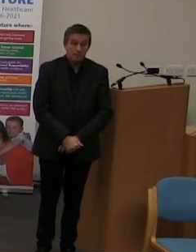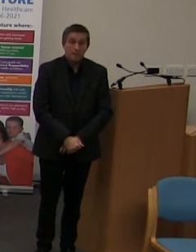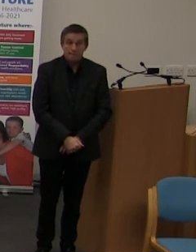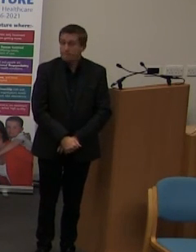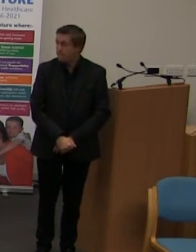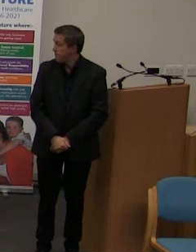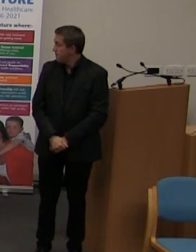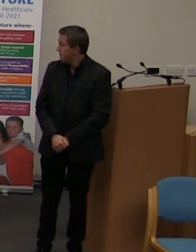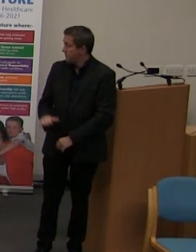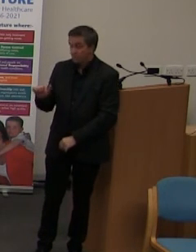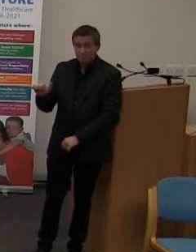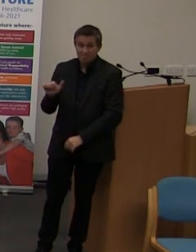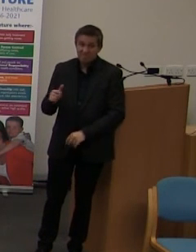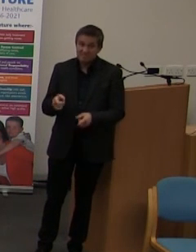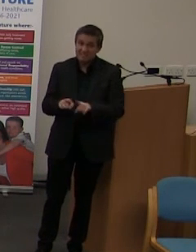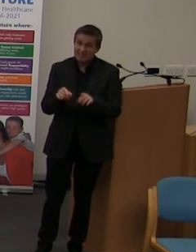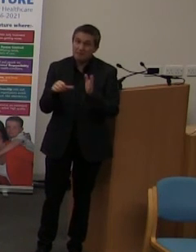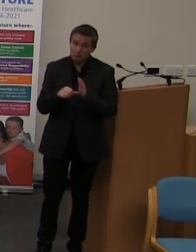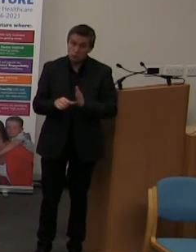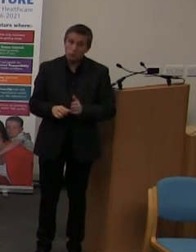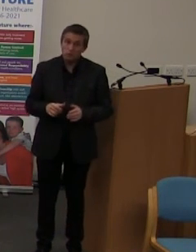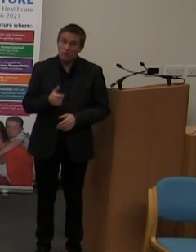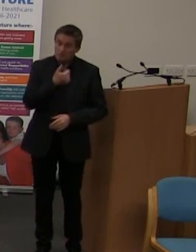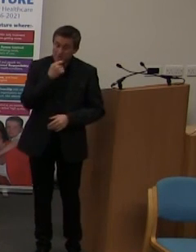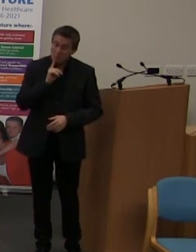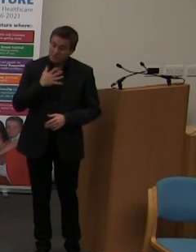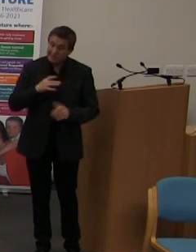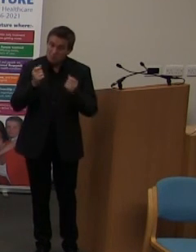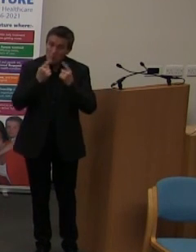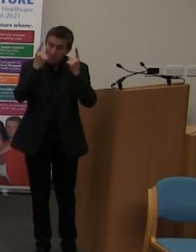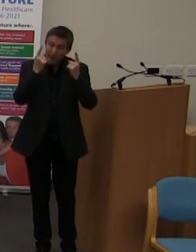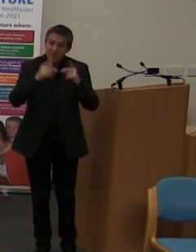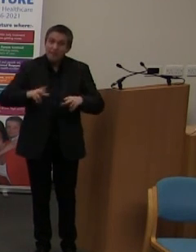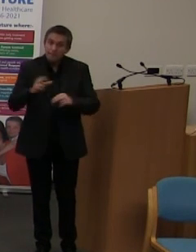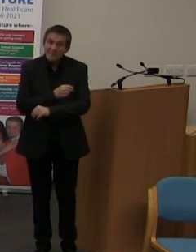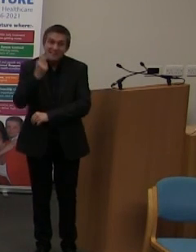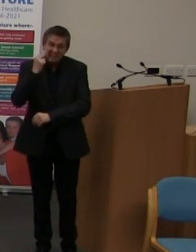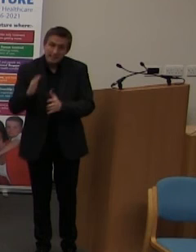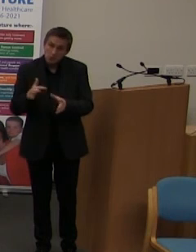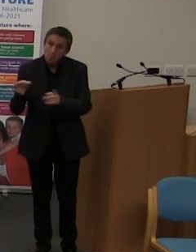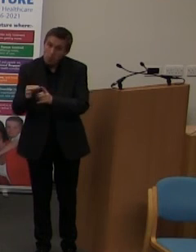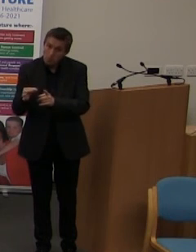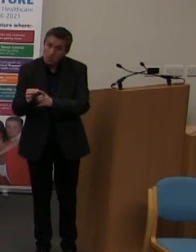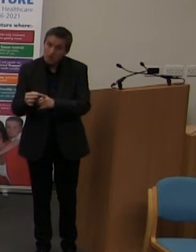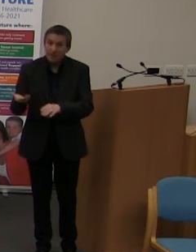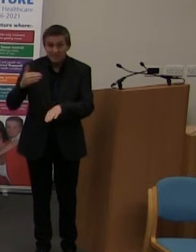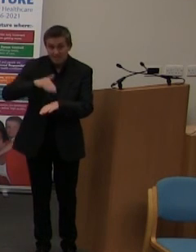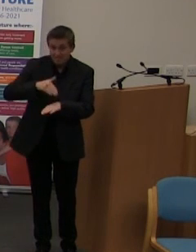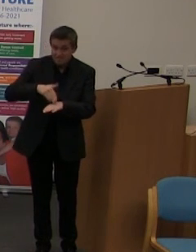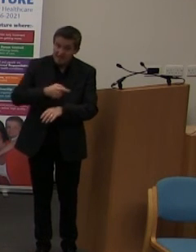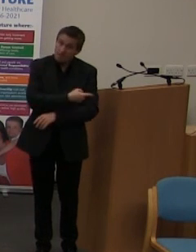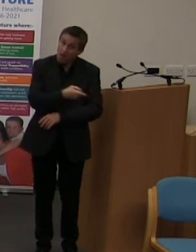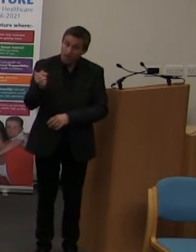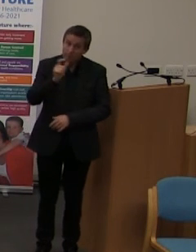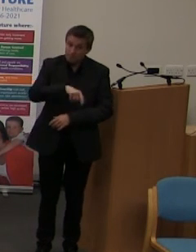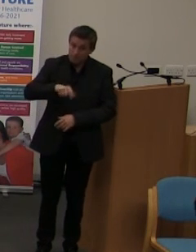I guess it's the same kind of issues, isn't it? It's trying to make sure that people understand the impact of them not attending is actually making other people having to